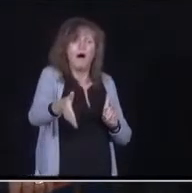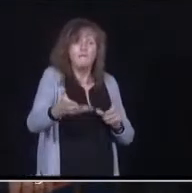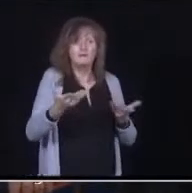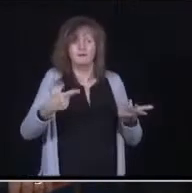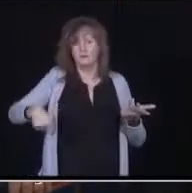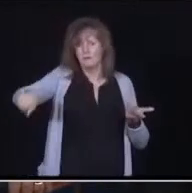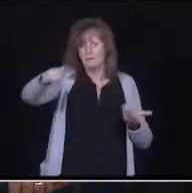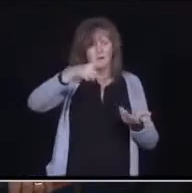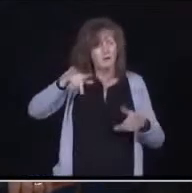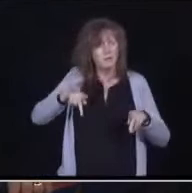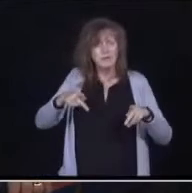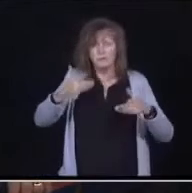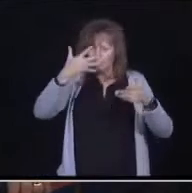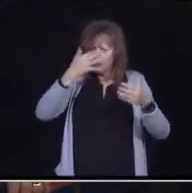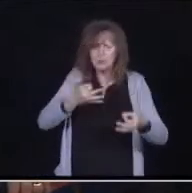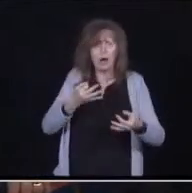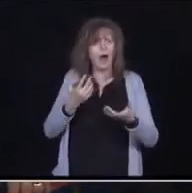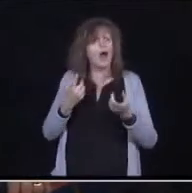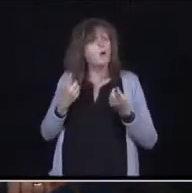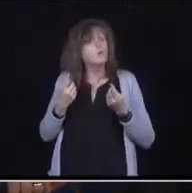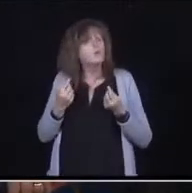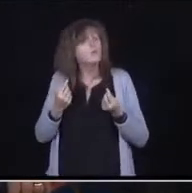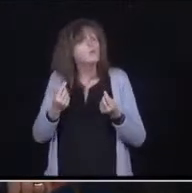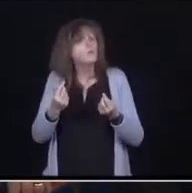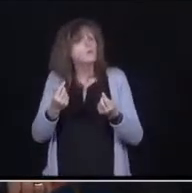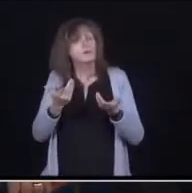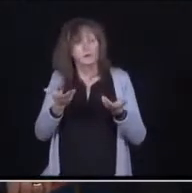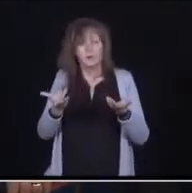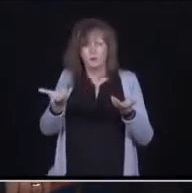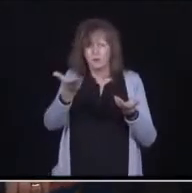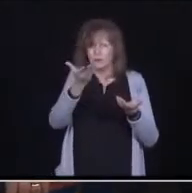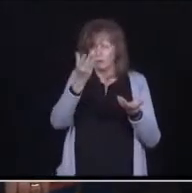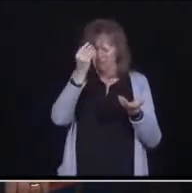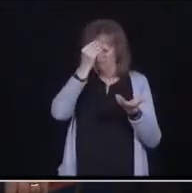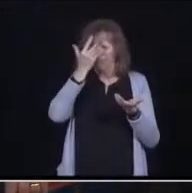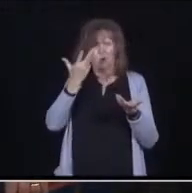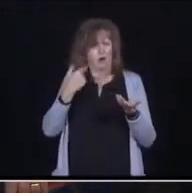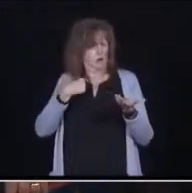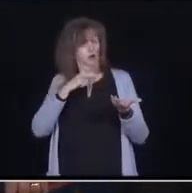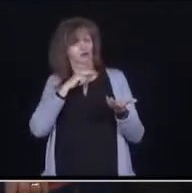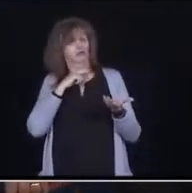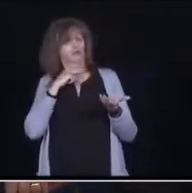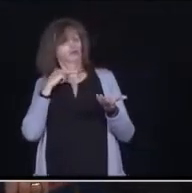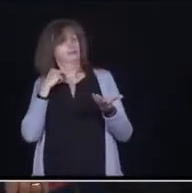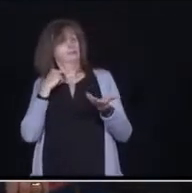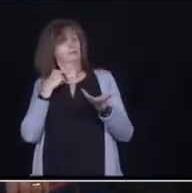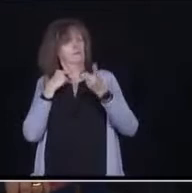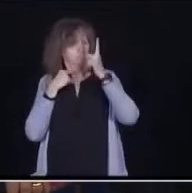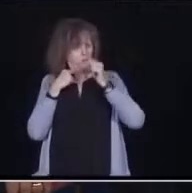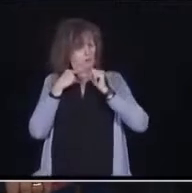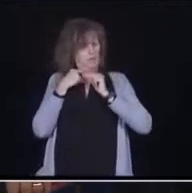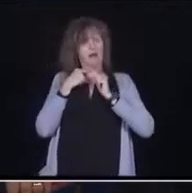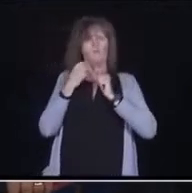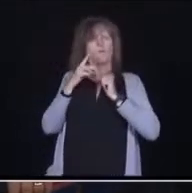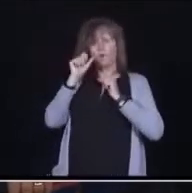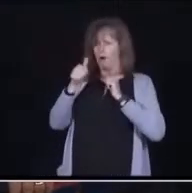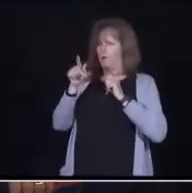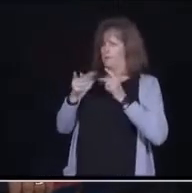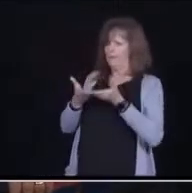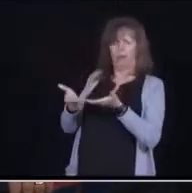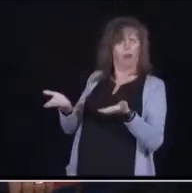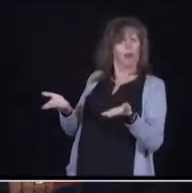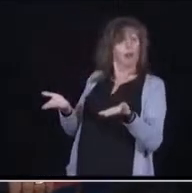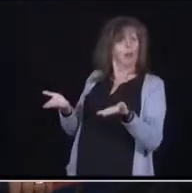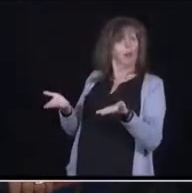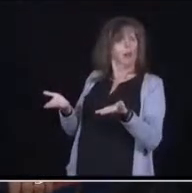do. And within that decision, they need to think about the risk that they may be putting themselves into, but others into as well, when they're making their